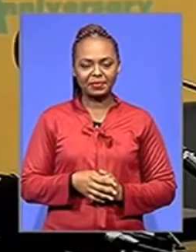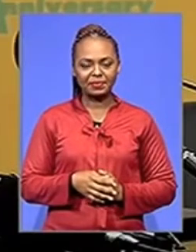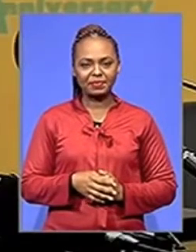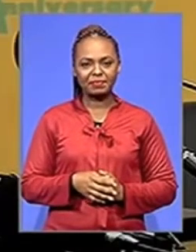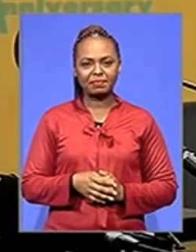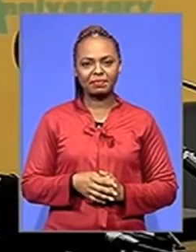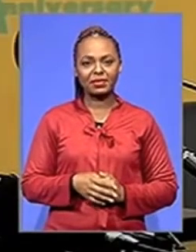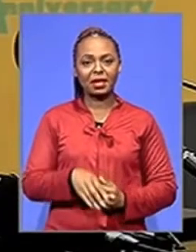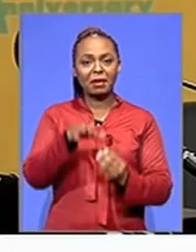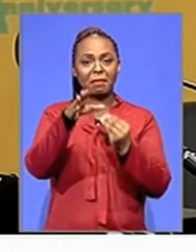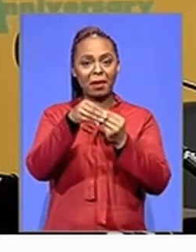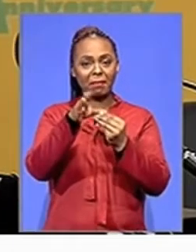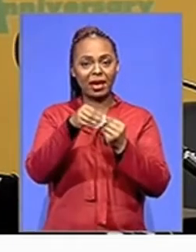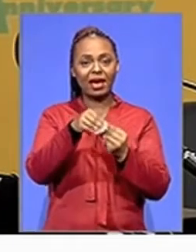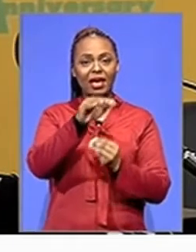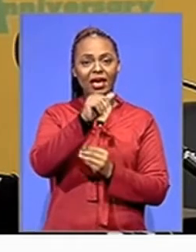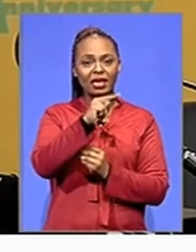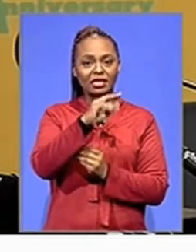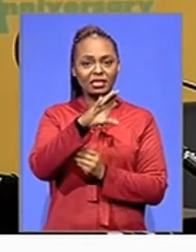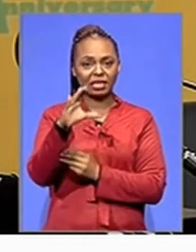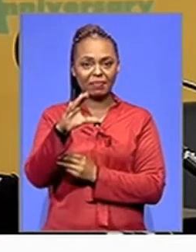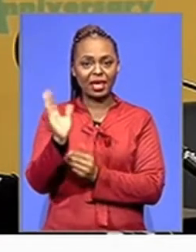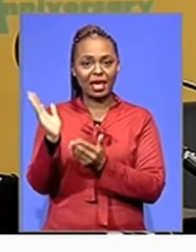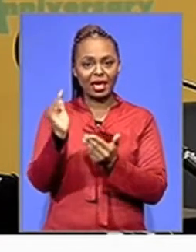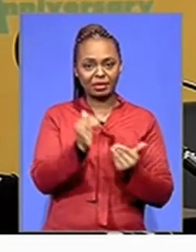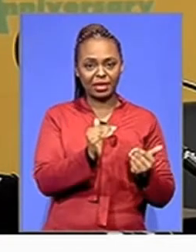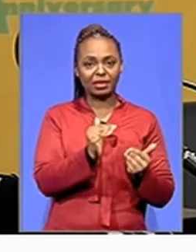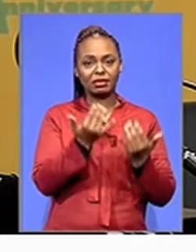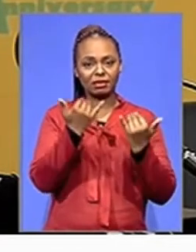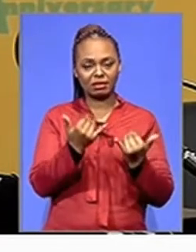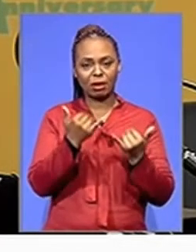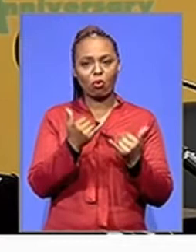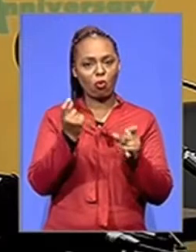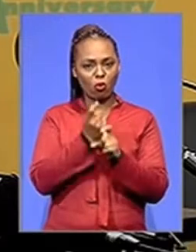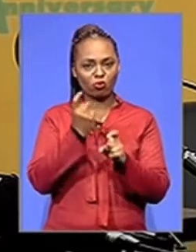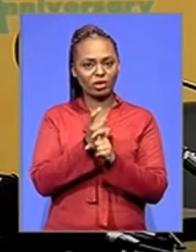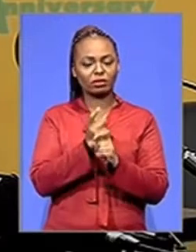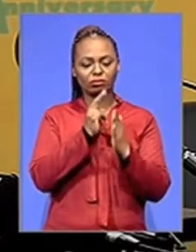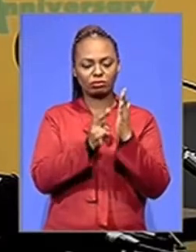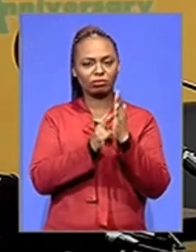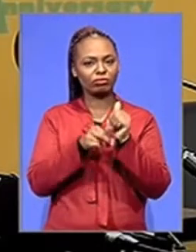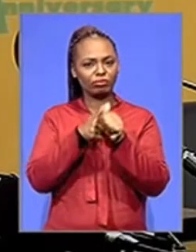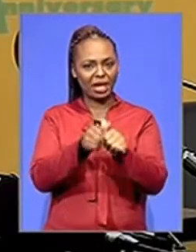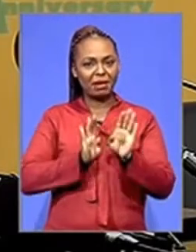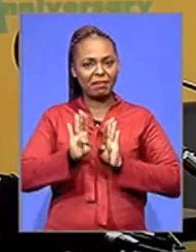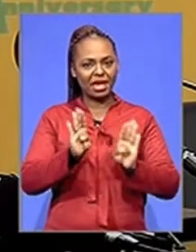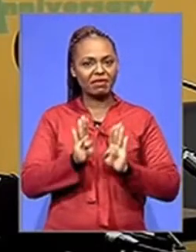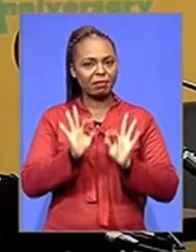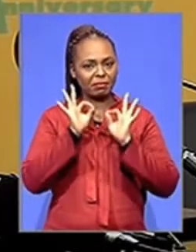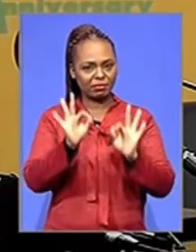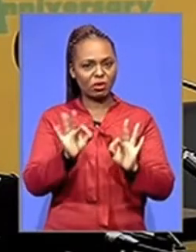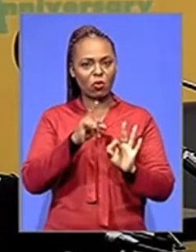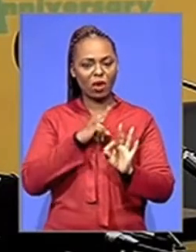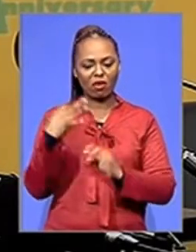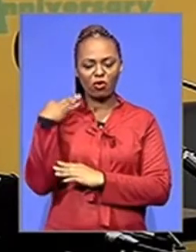All members of the ANC are expected to conduct themselves at all times in accordance with their voluntary oath of